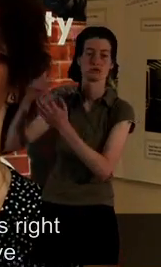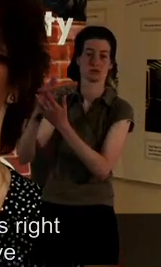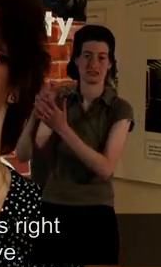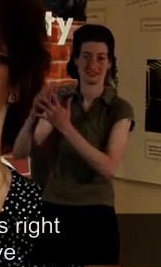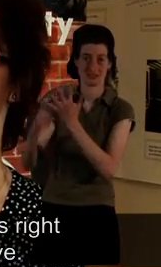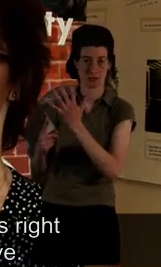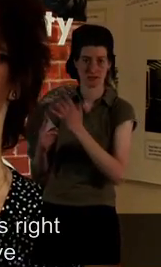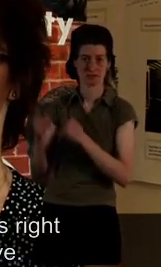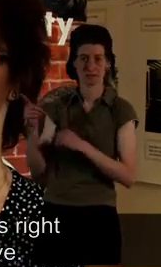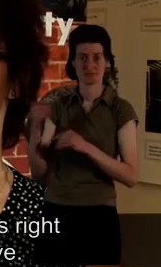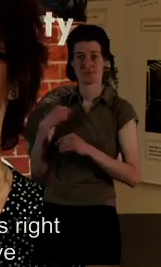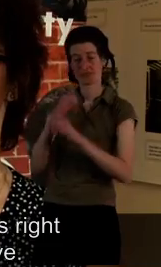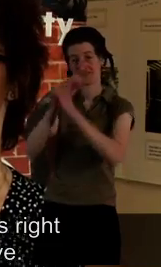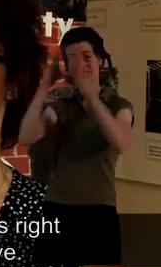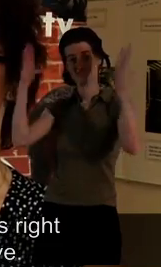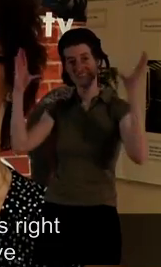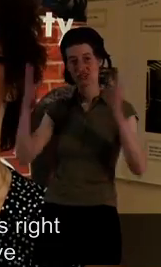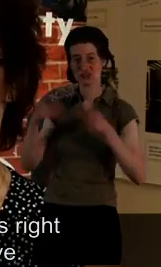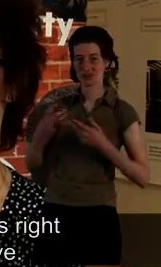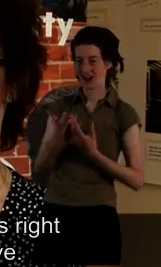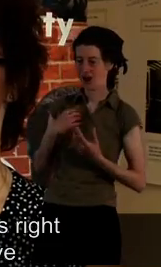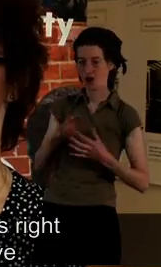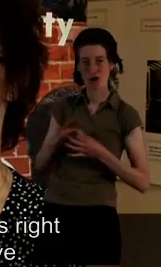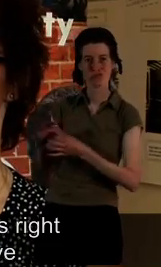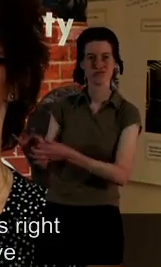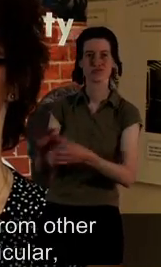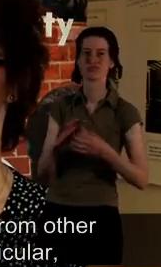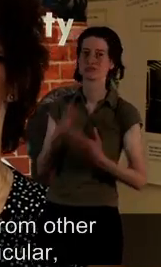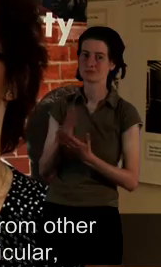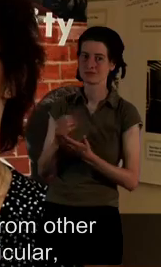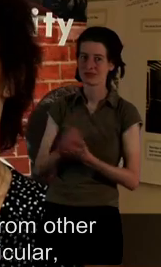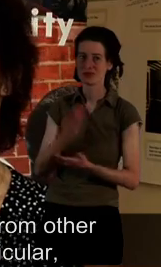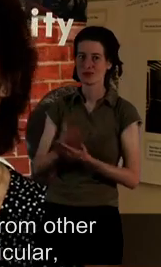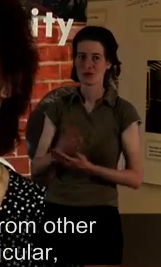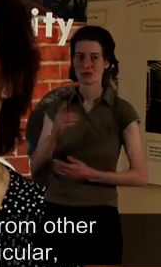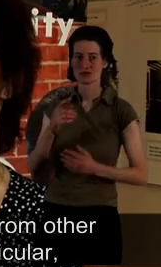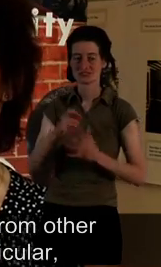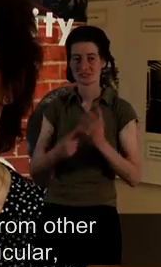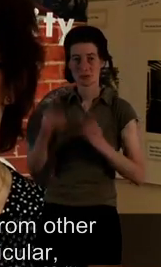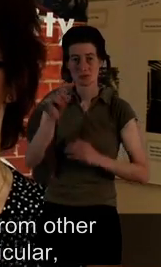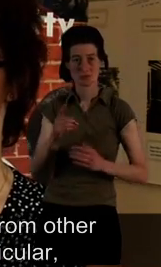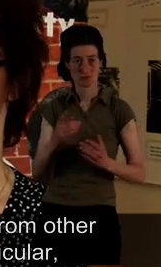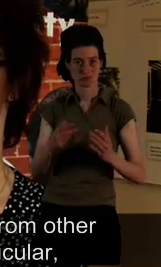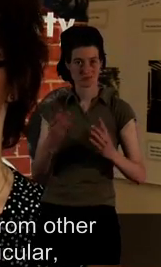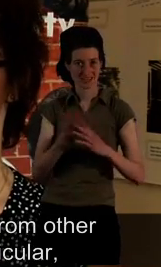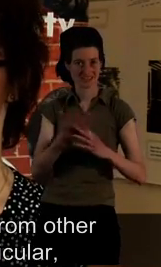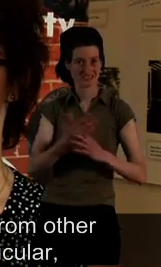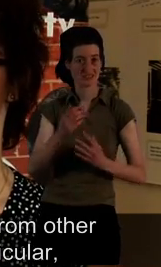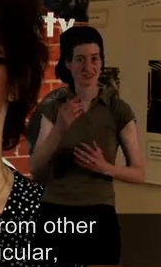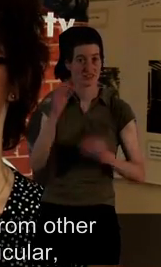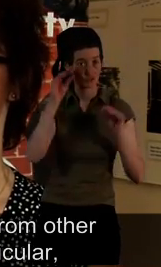around securing disabled people's right to an education that is inclusive. I think what makes us a bit different from